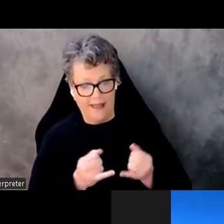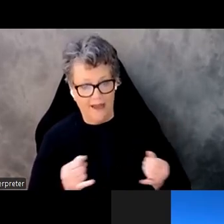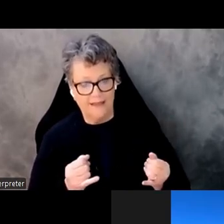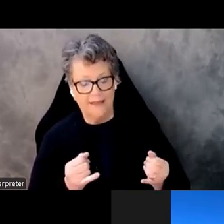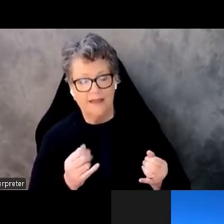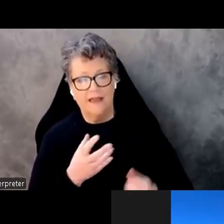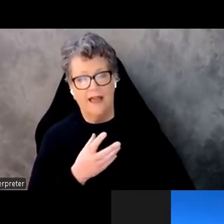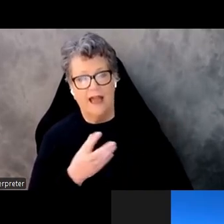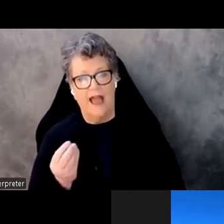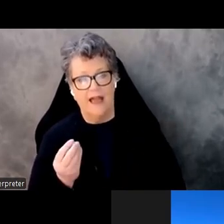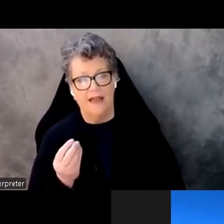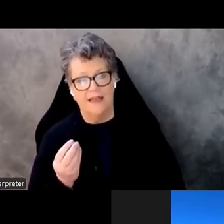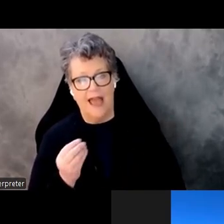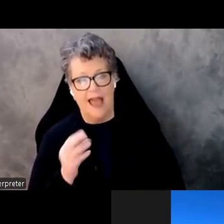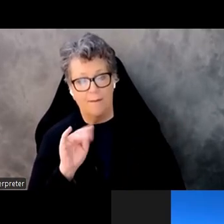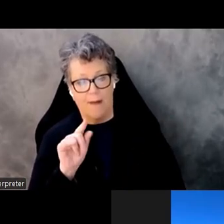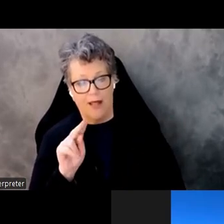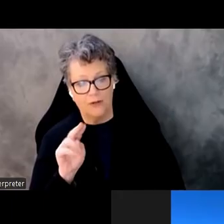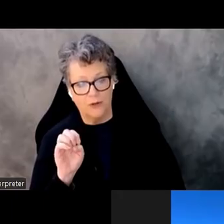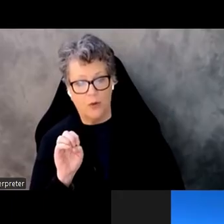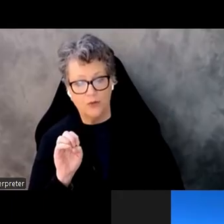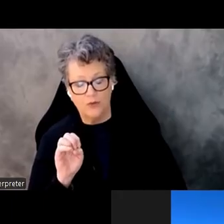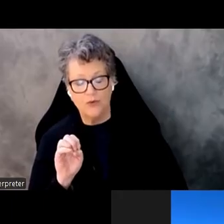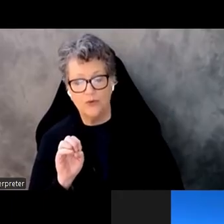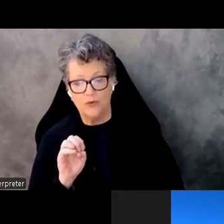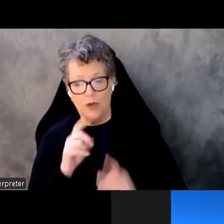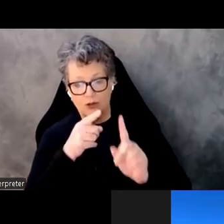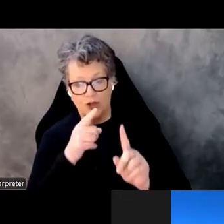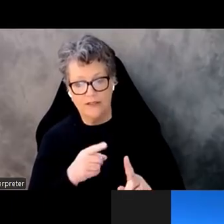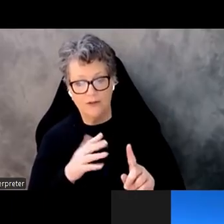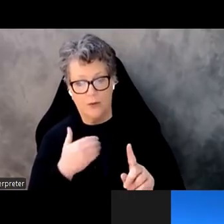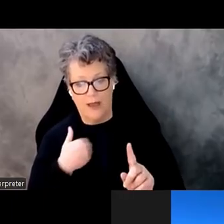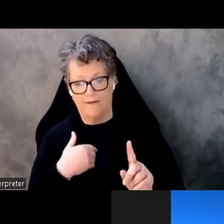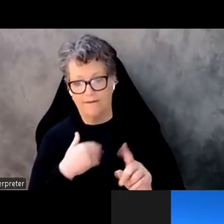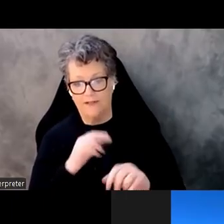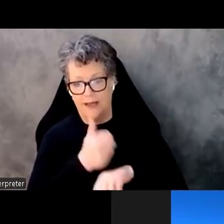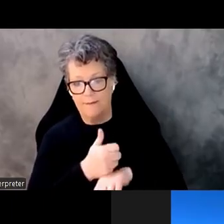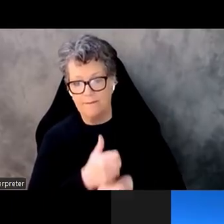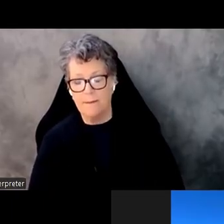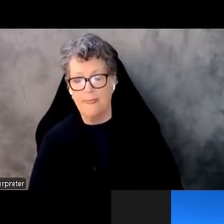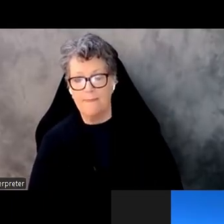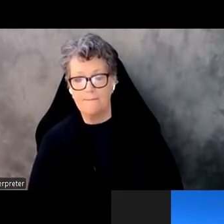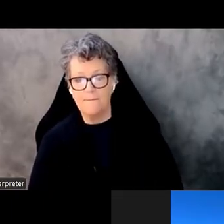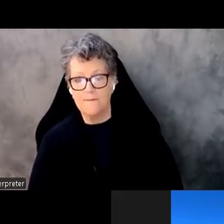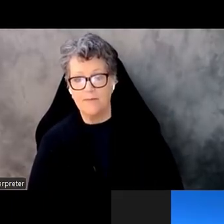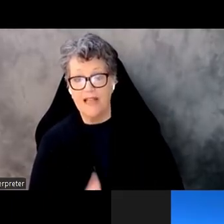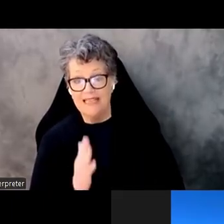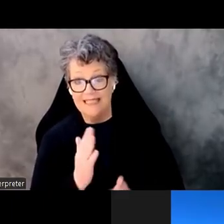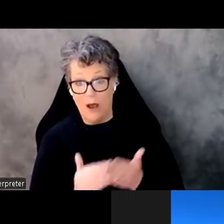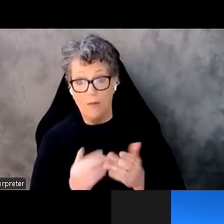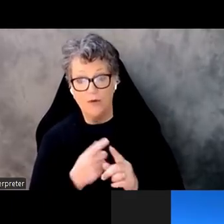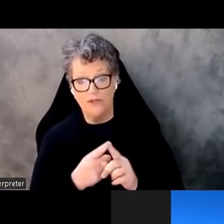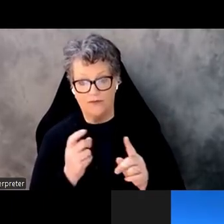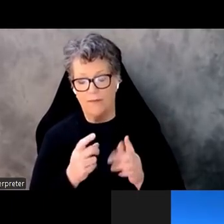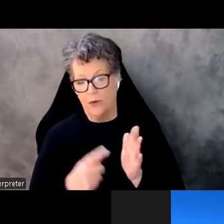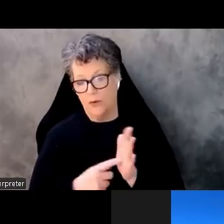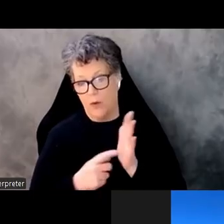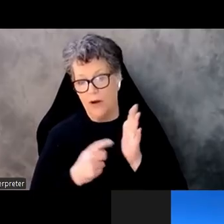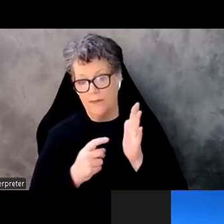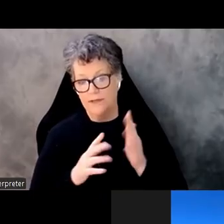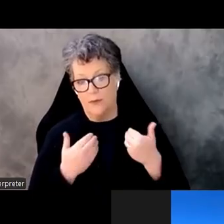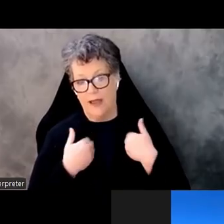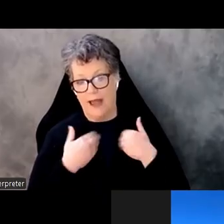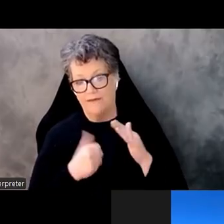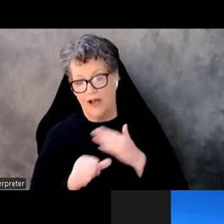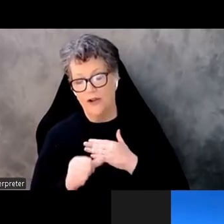and milestone objectives that we have out there. Some of it was driven and born out of the requirements that we have under some